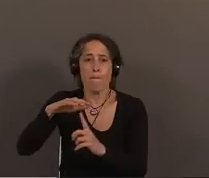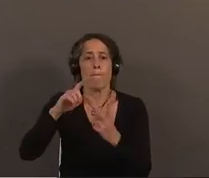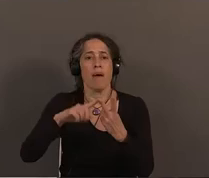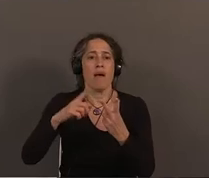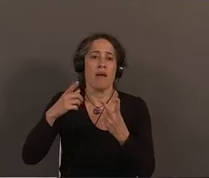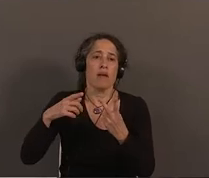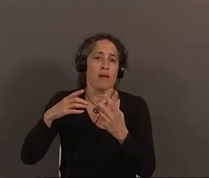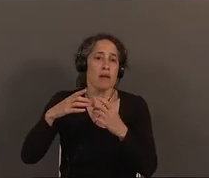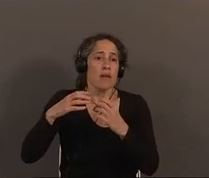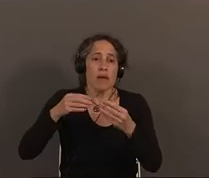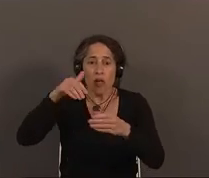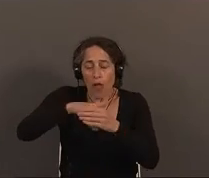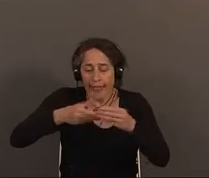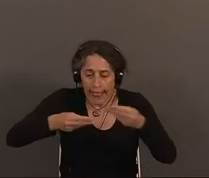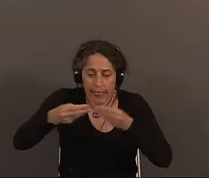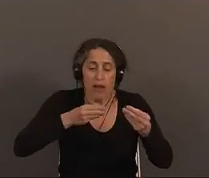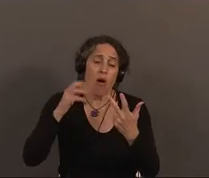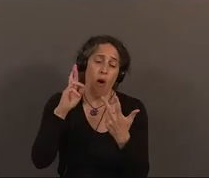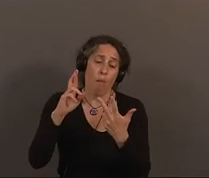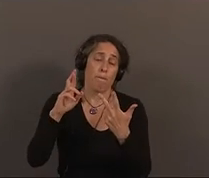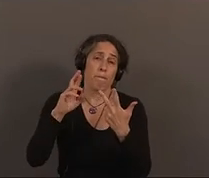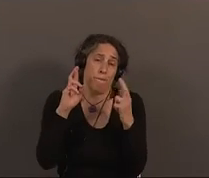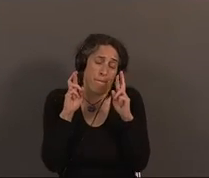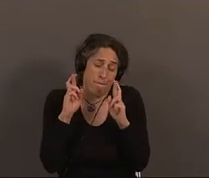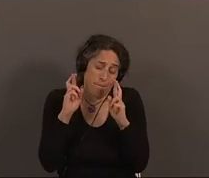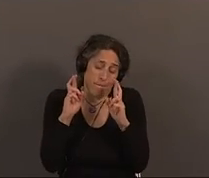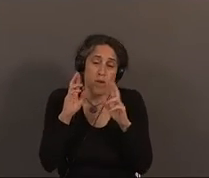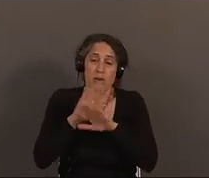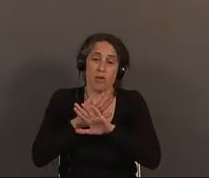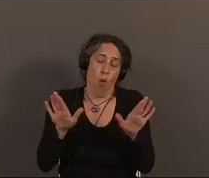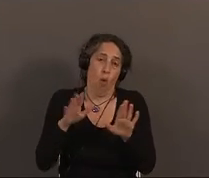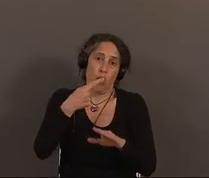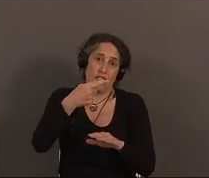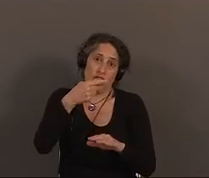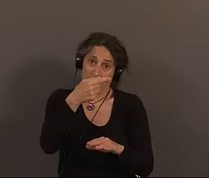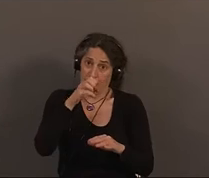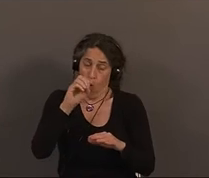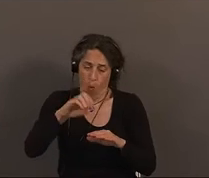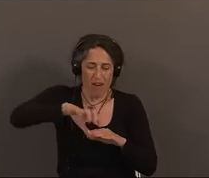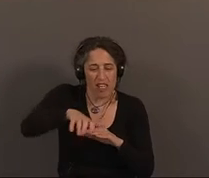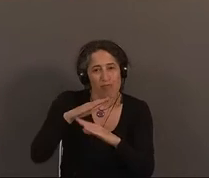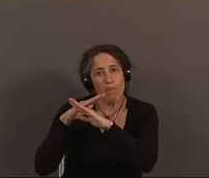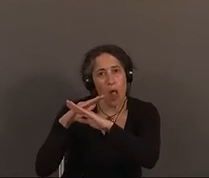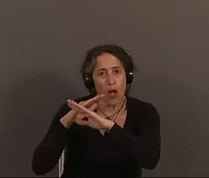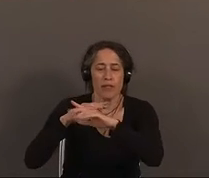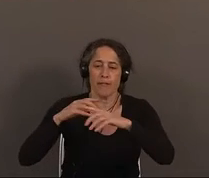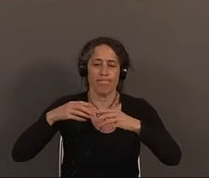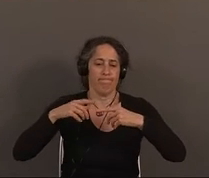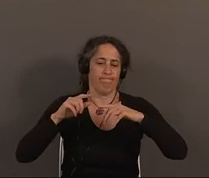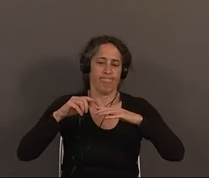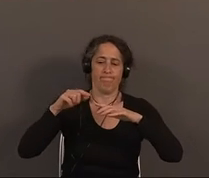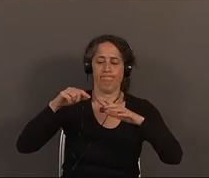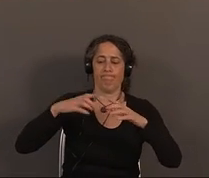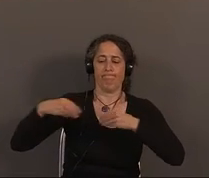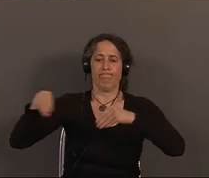geo-blocking. Mr. Kumpula-Natri. I must say that during this process of the roaming and really thinking that what does